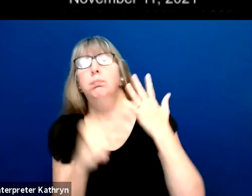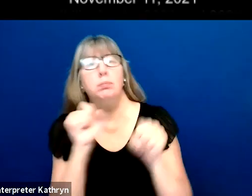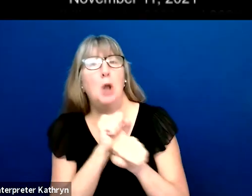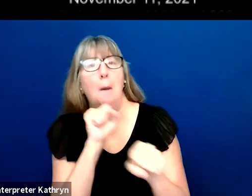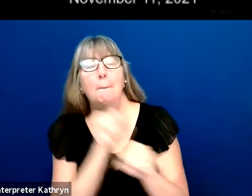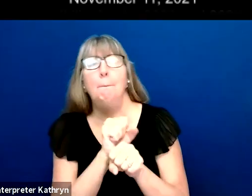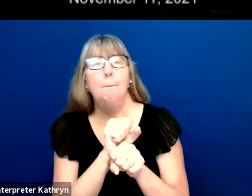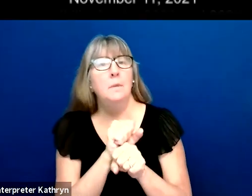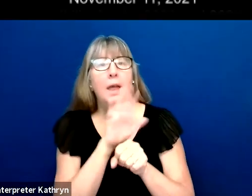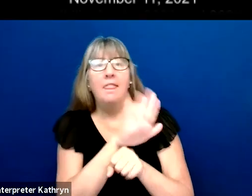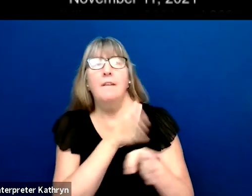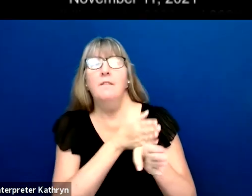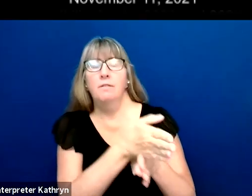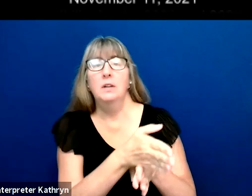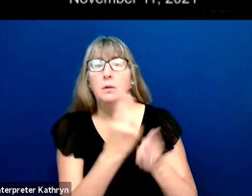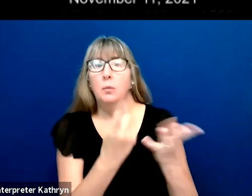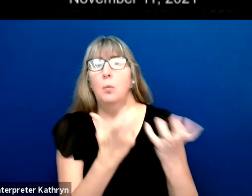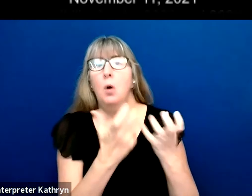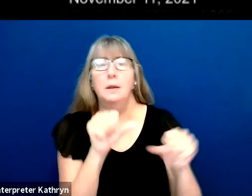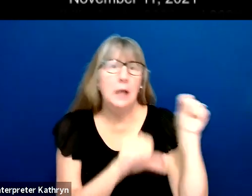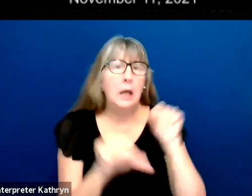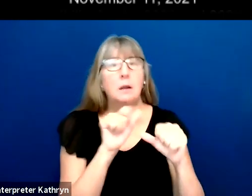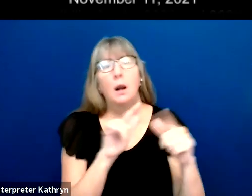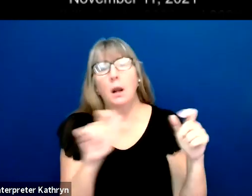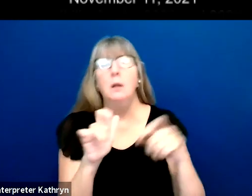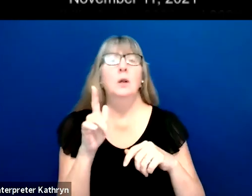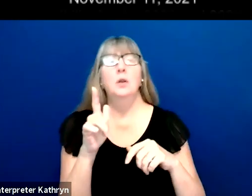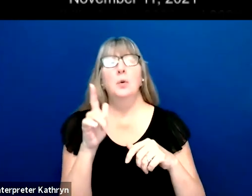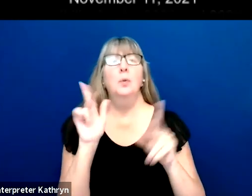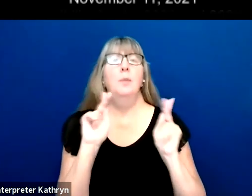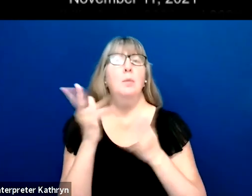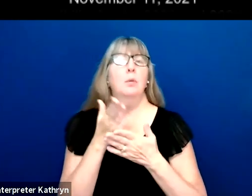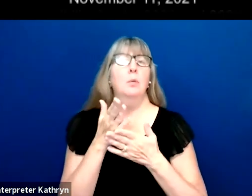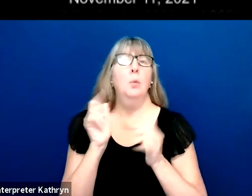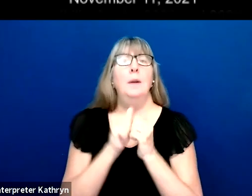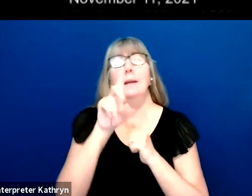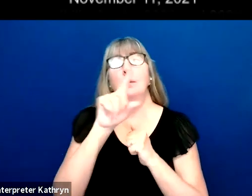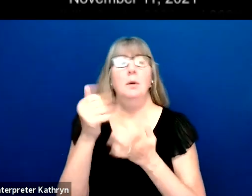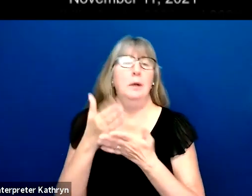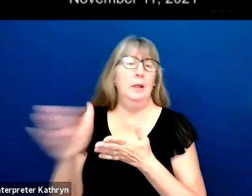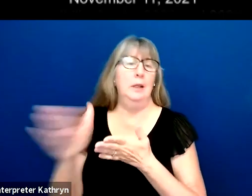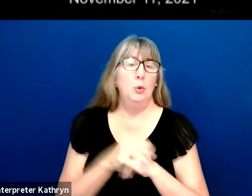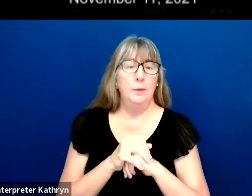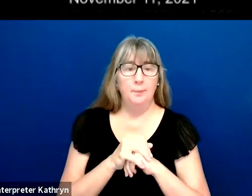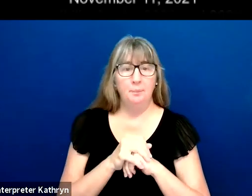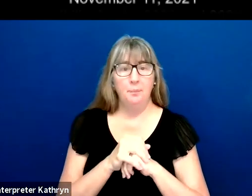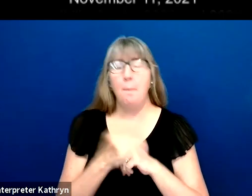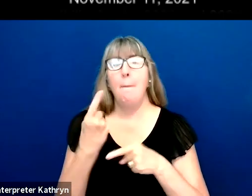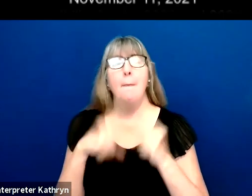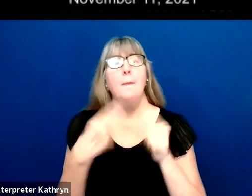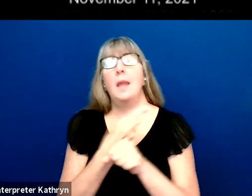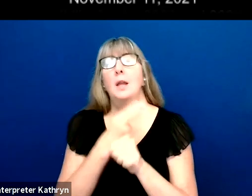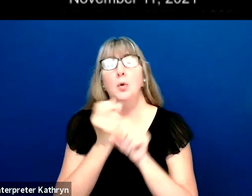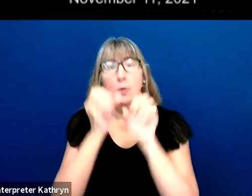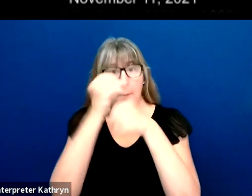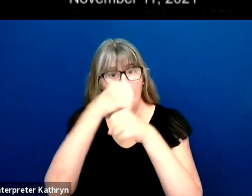the student's chosen field, in the sciences. And so this excludes people with disabilities from studying the sciences, right? You can't use a microscope, you shouldn't